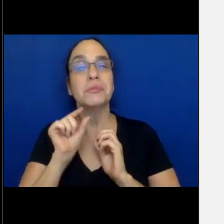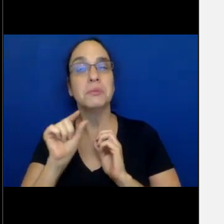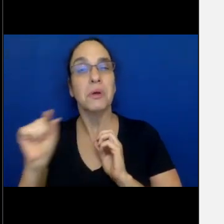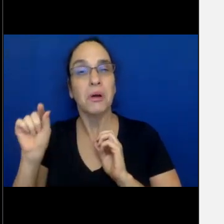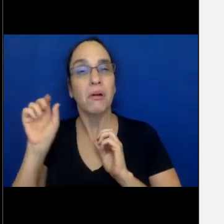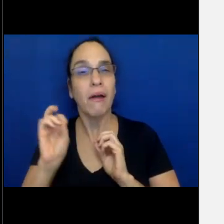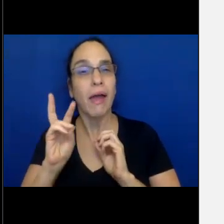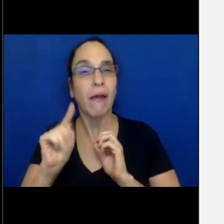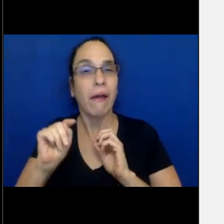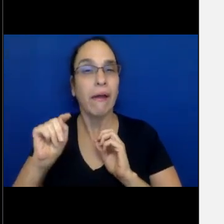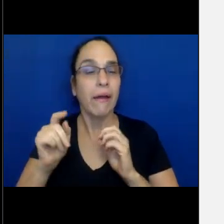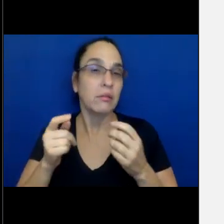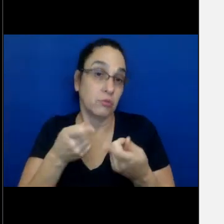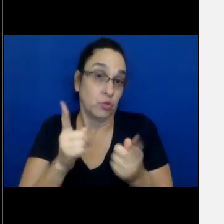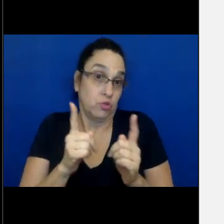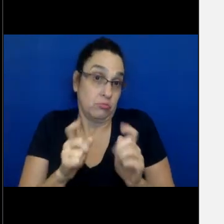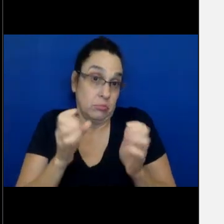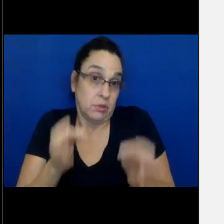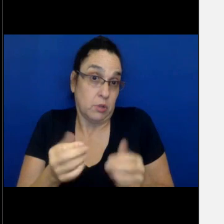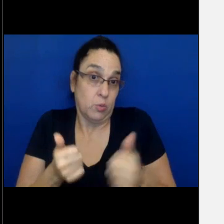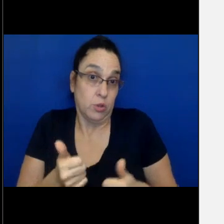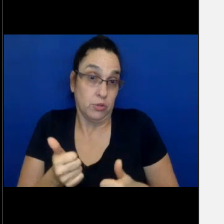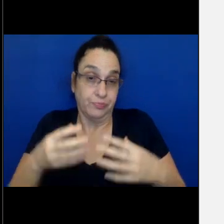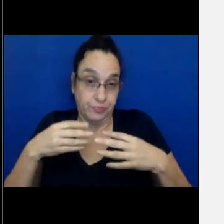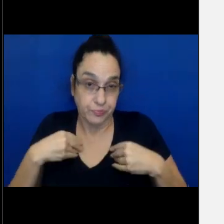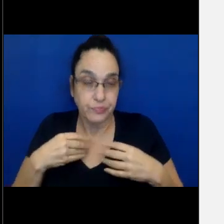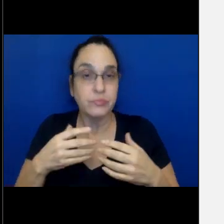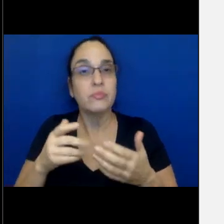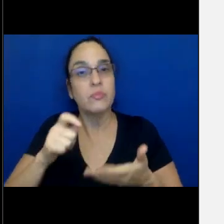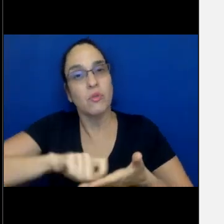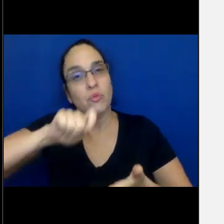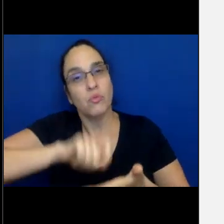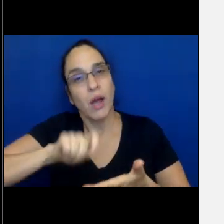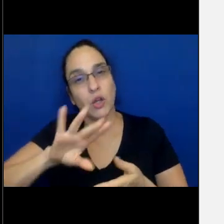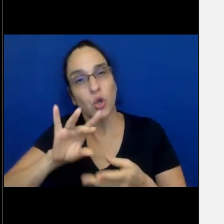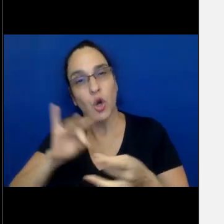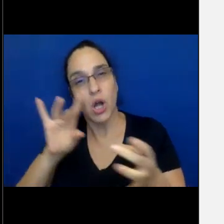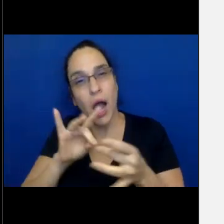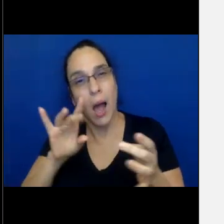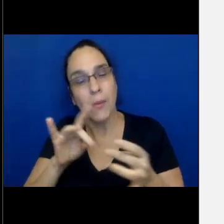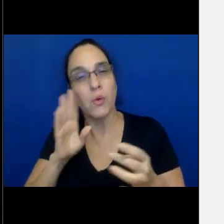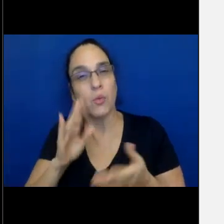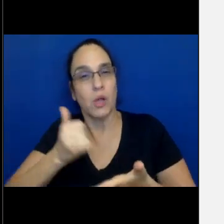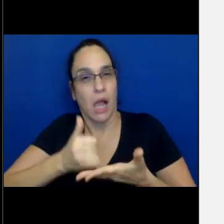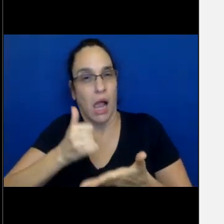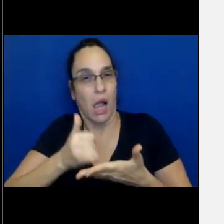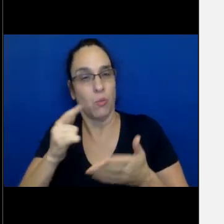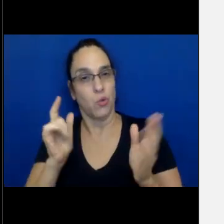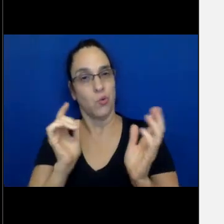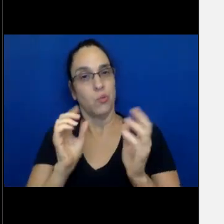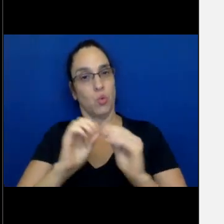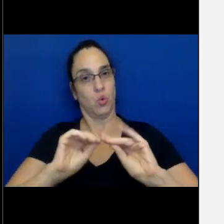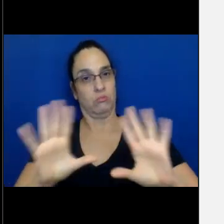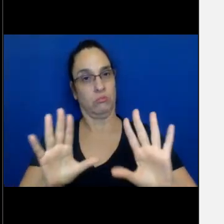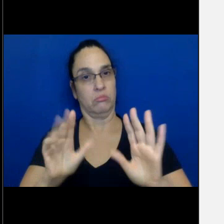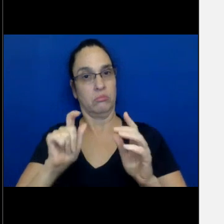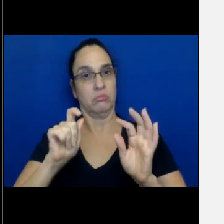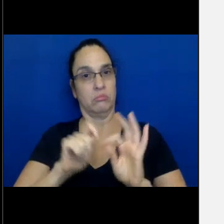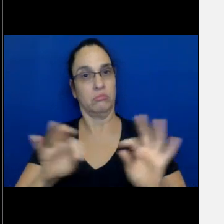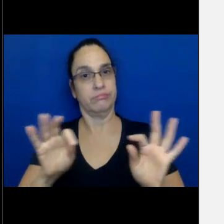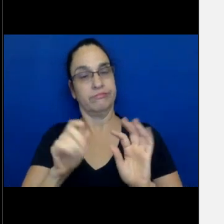there? So organize your comments to help you with the editing of the paper. And remember that all